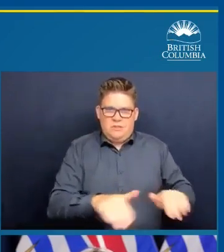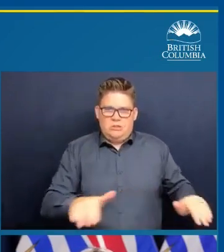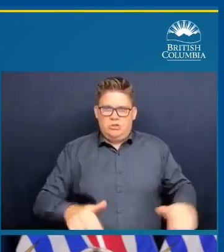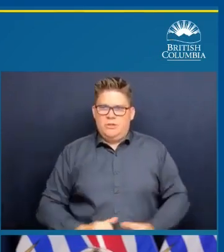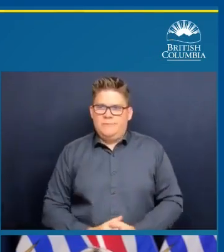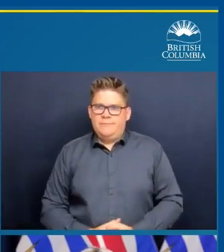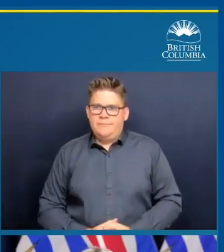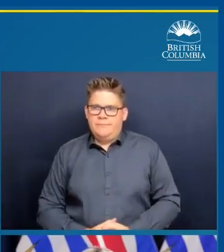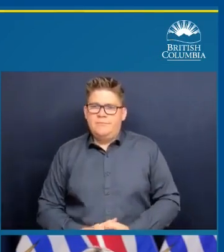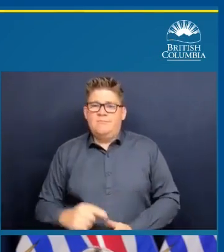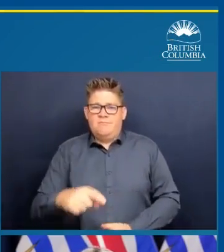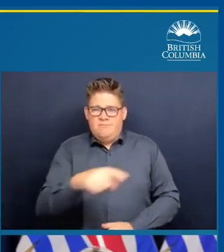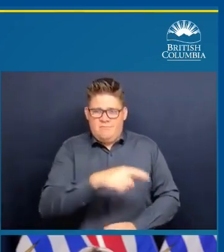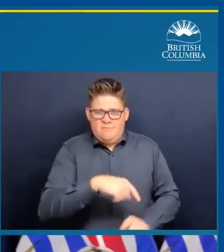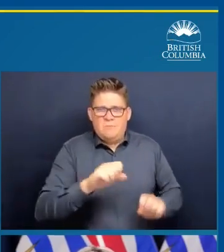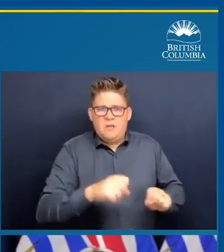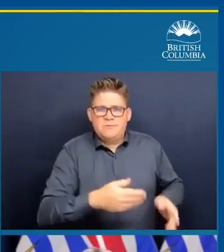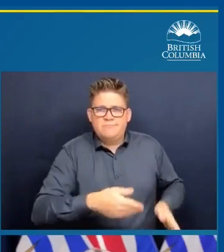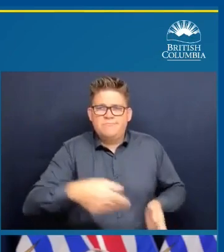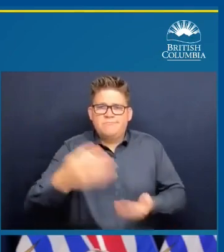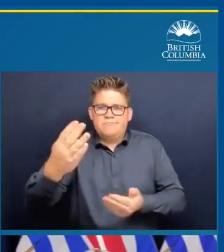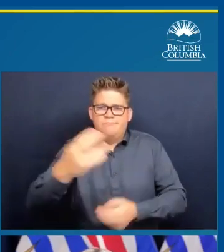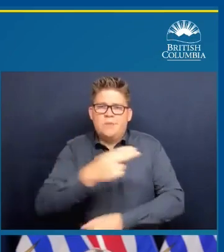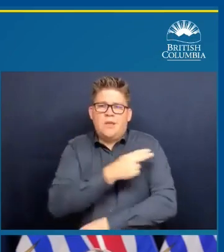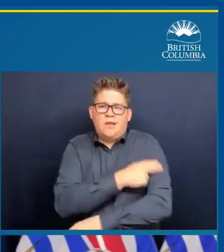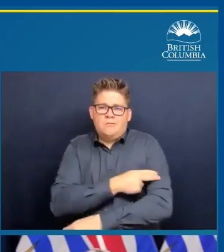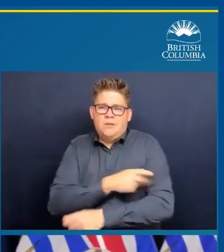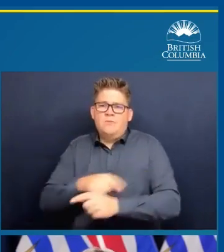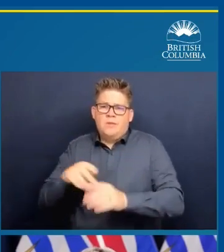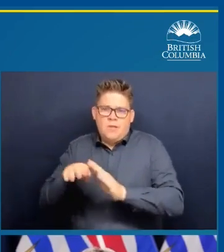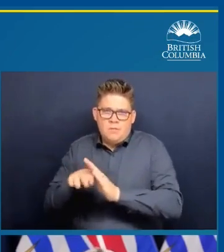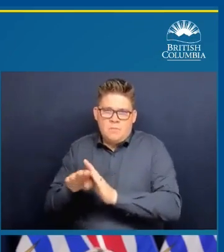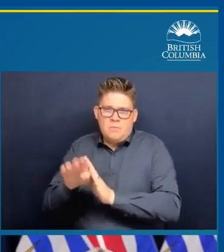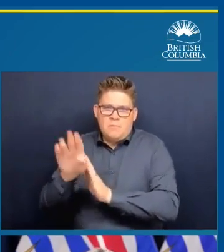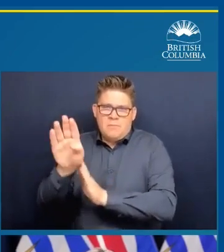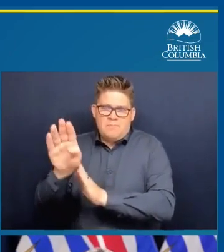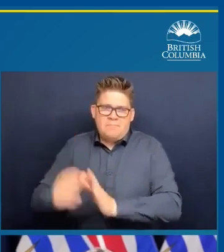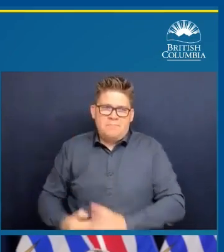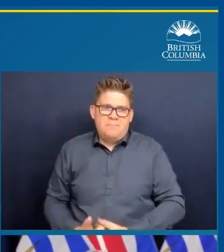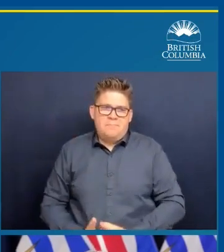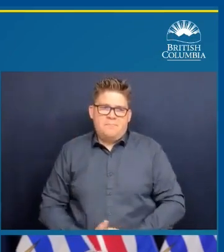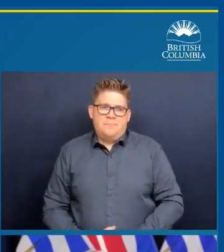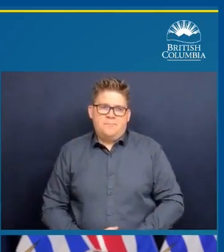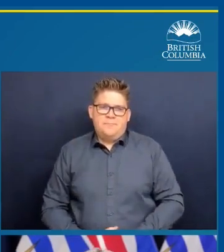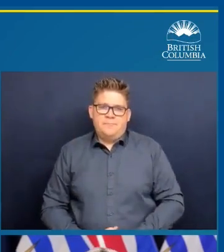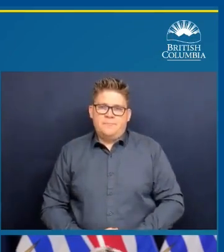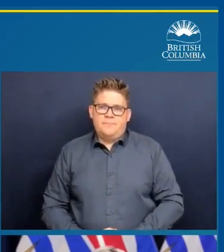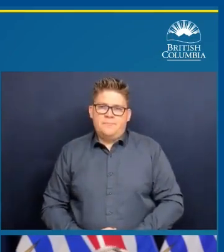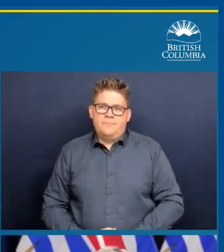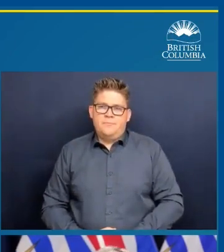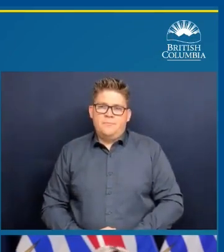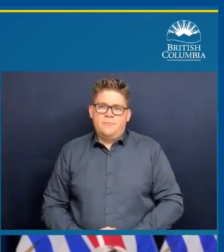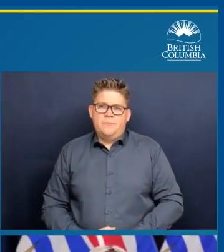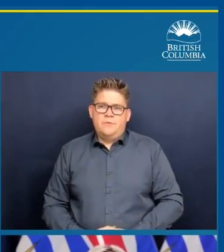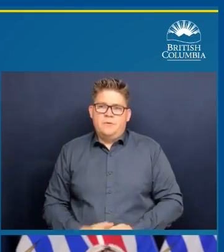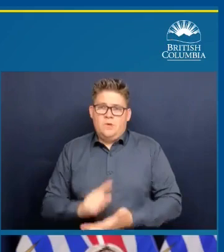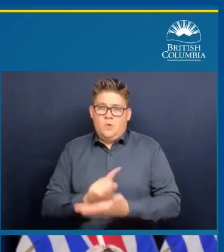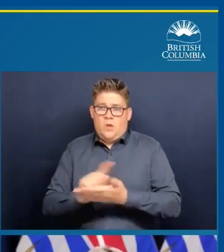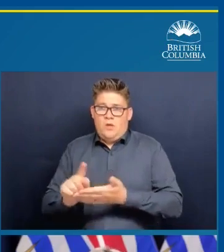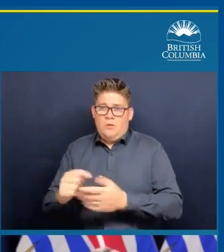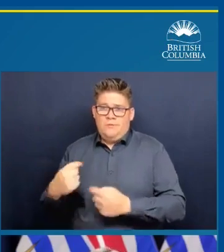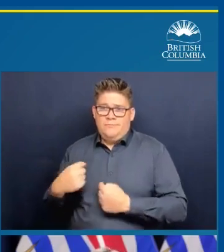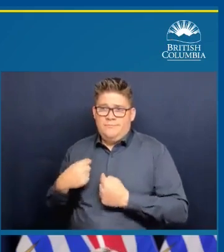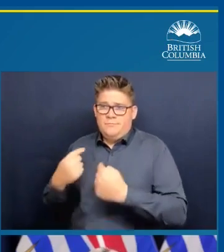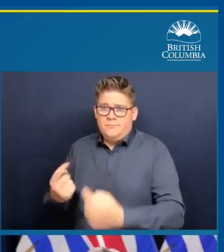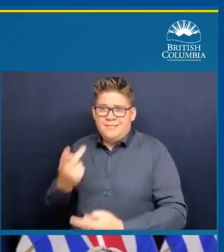medical care over the last few months. In the last week and a half, we've also seen, you can see in a purple line there, that dramatic increase